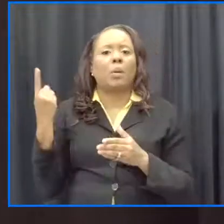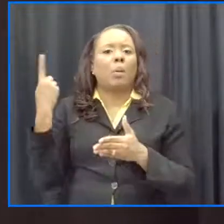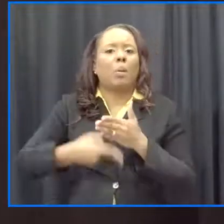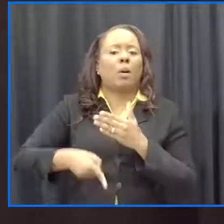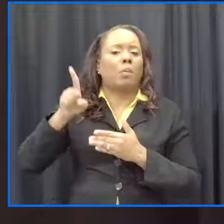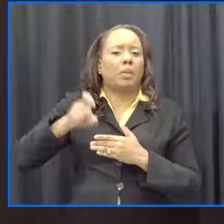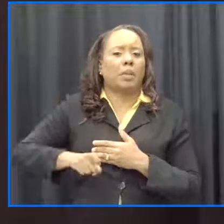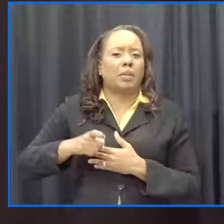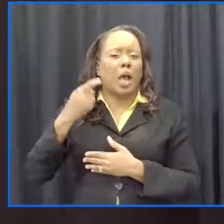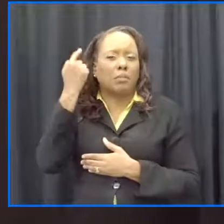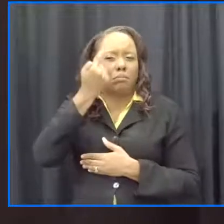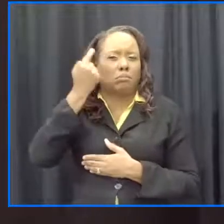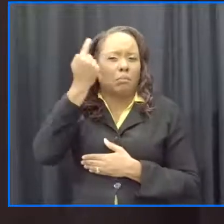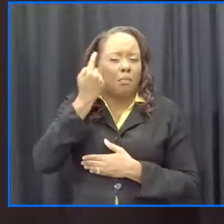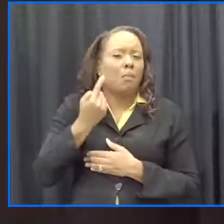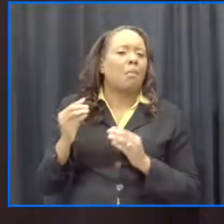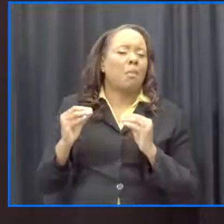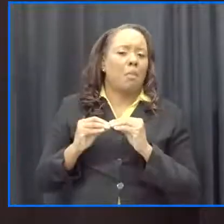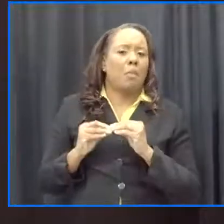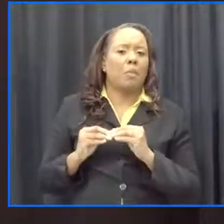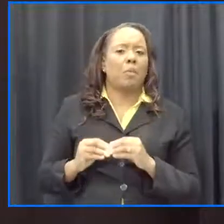consider.